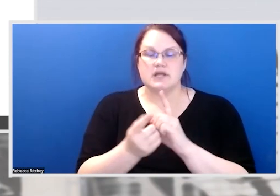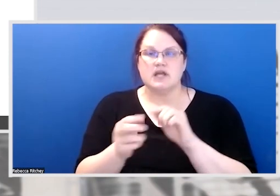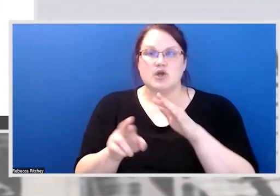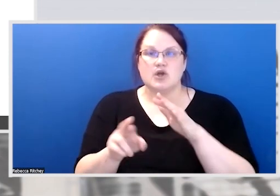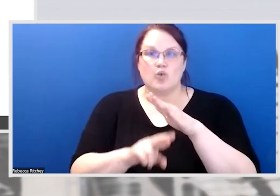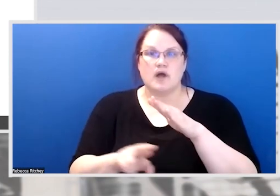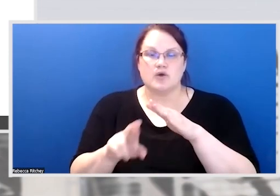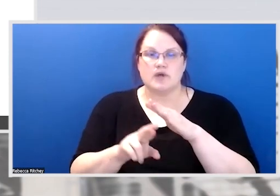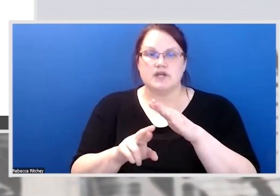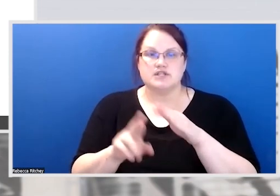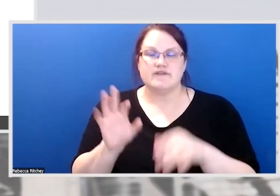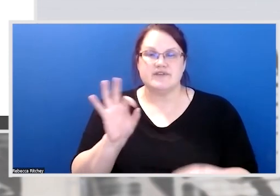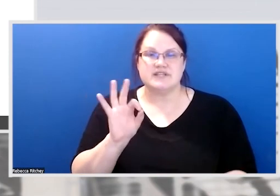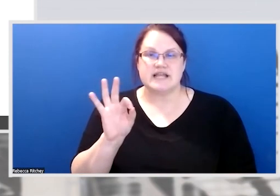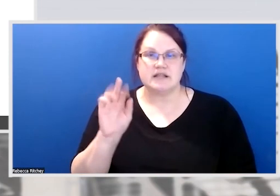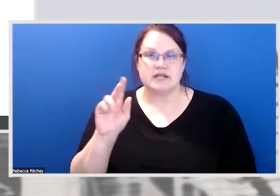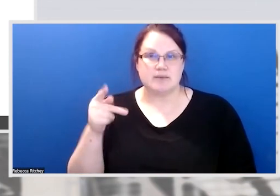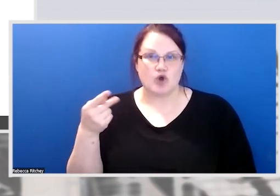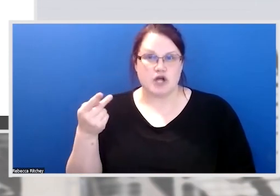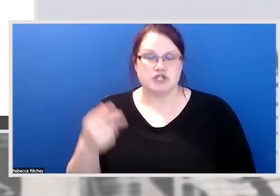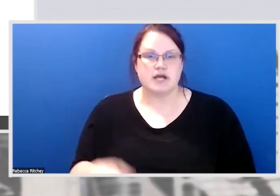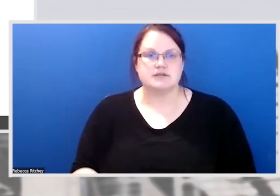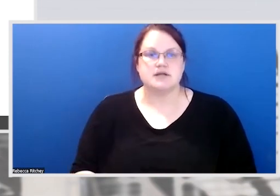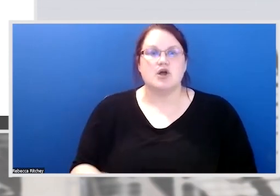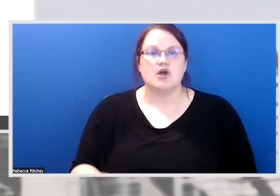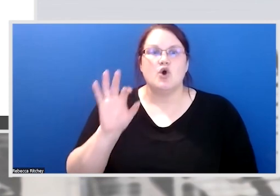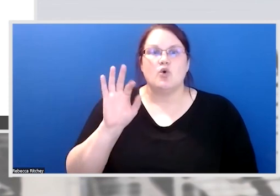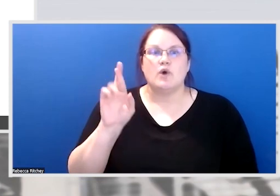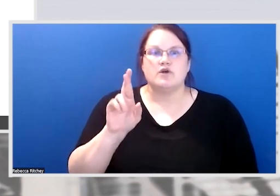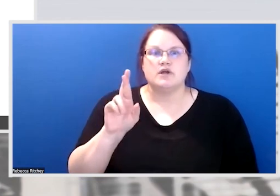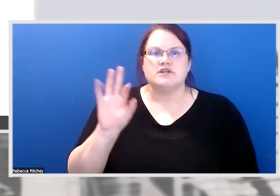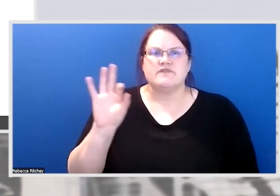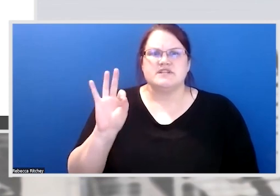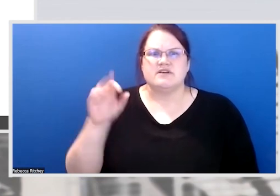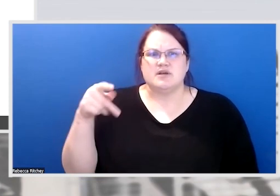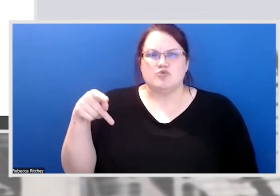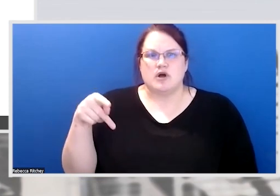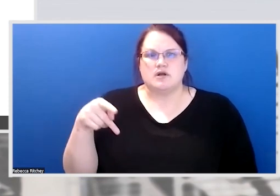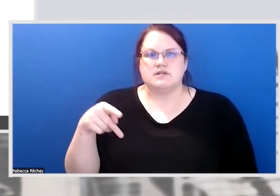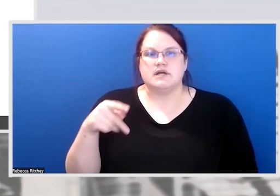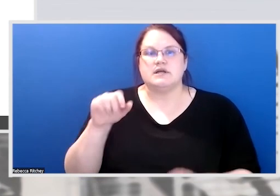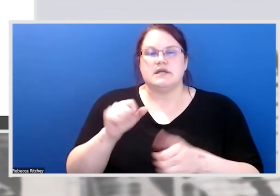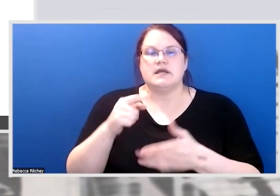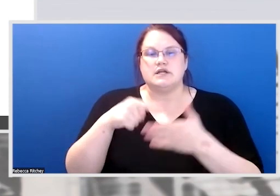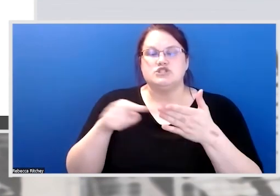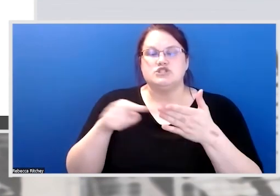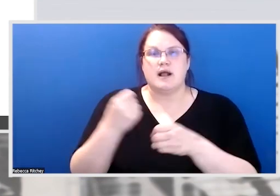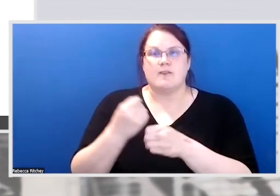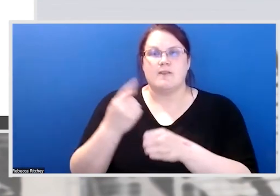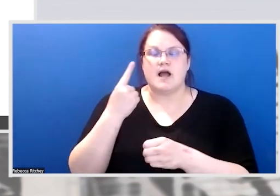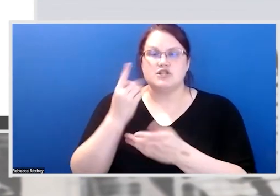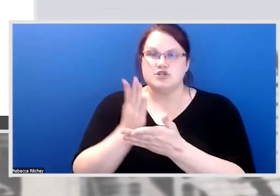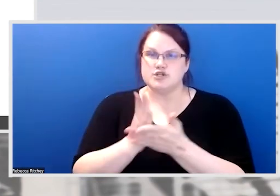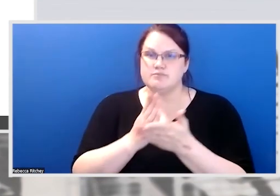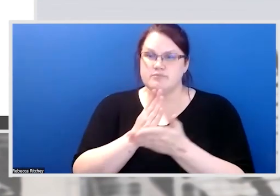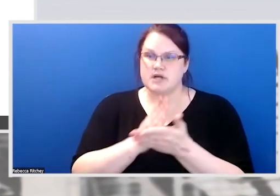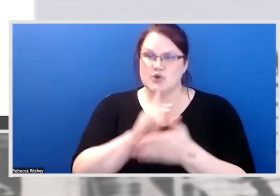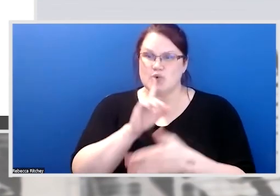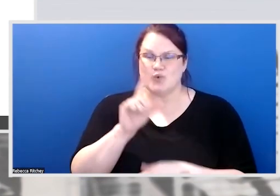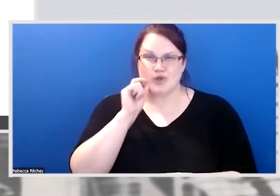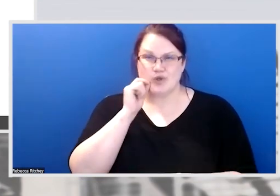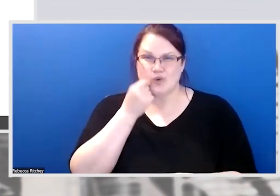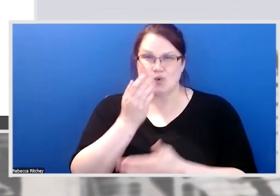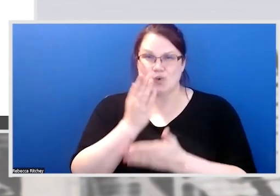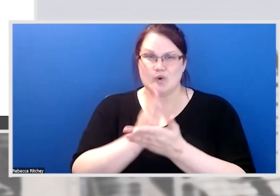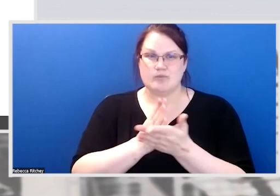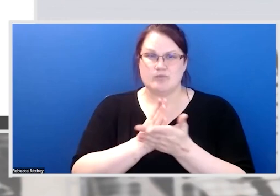facility projects. Sorry, I'm going to blow this up a little bit. Recreation and facility projects, you can check out last year's budgets. There's also some really cool budget simulators that are